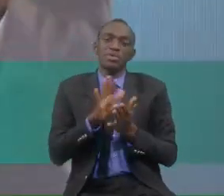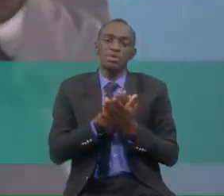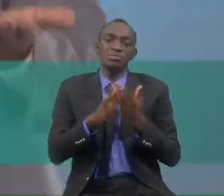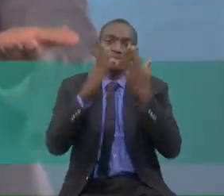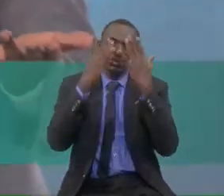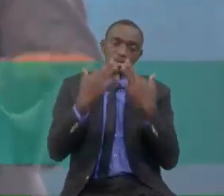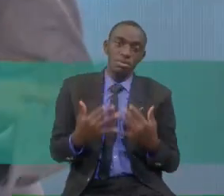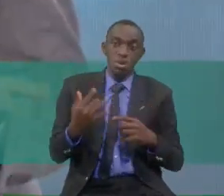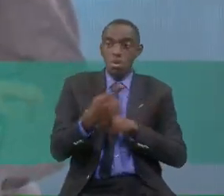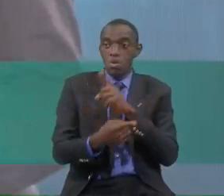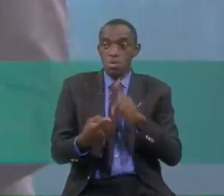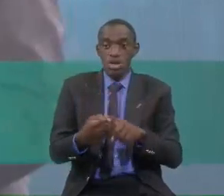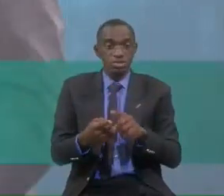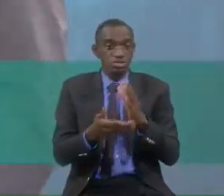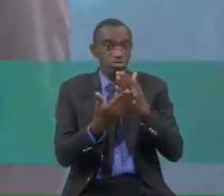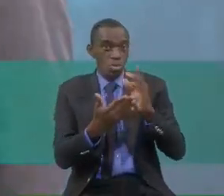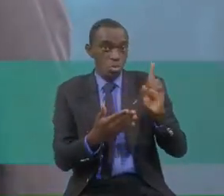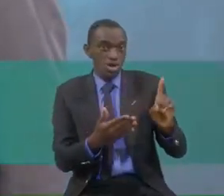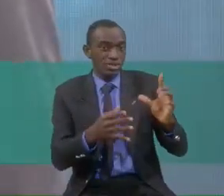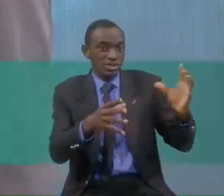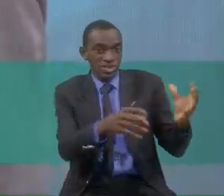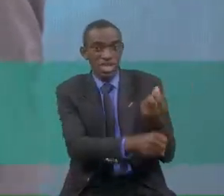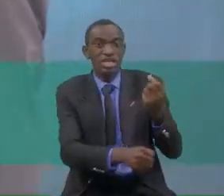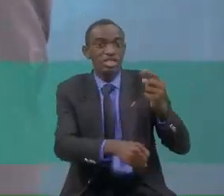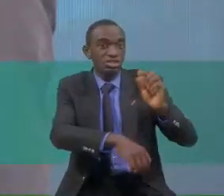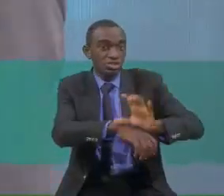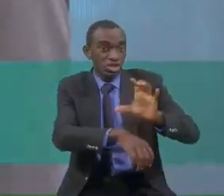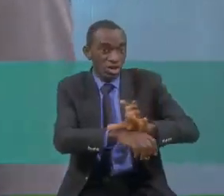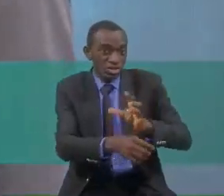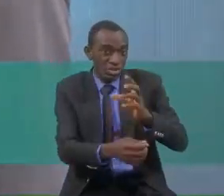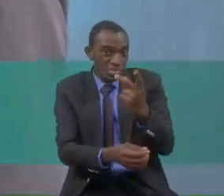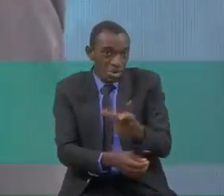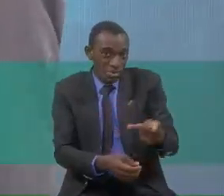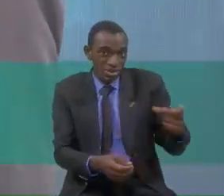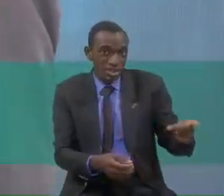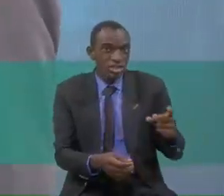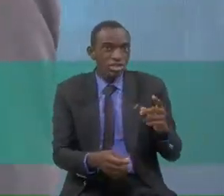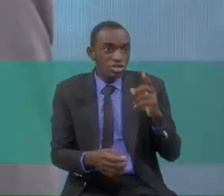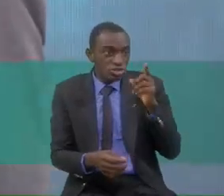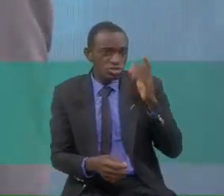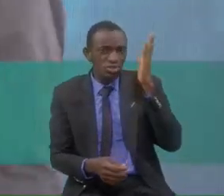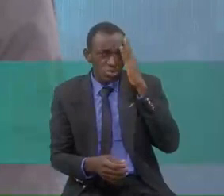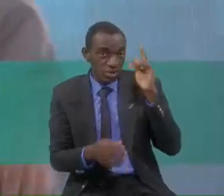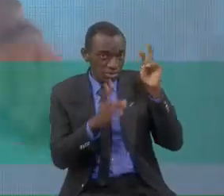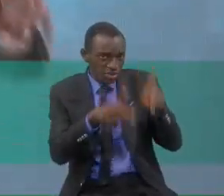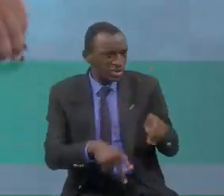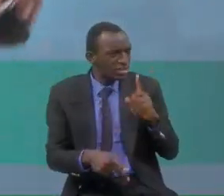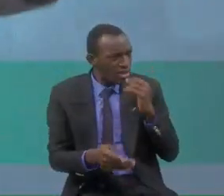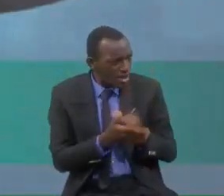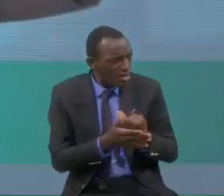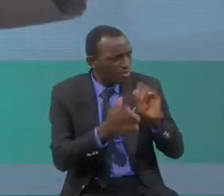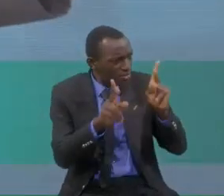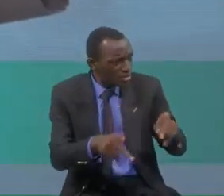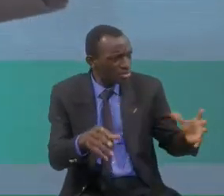the resources of the church, and you know it, but you say, so and so, it took church money to go